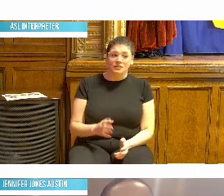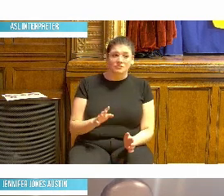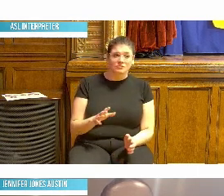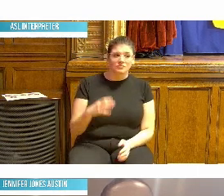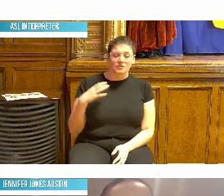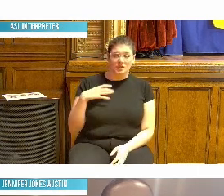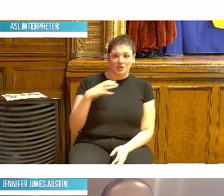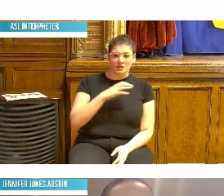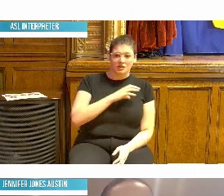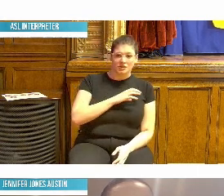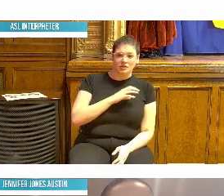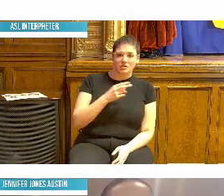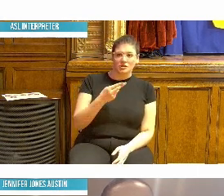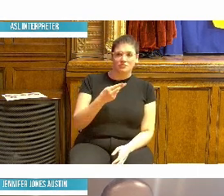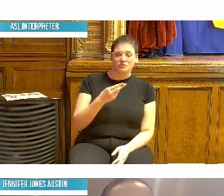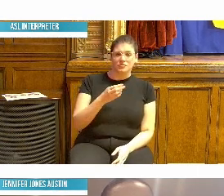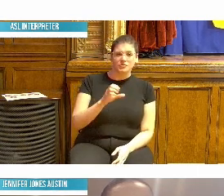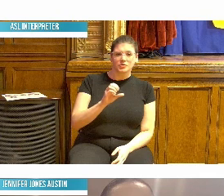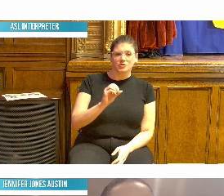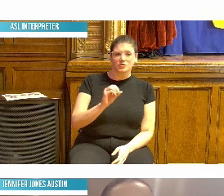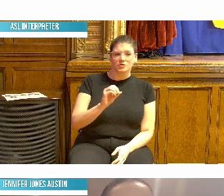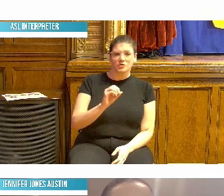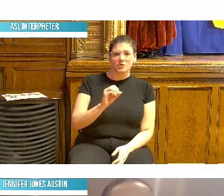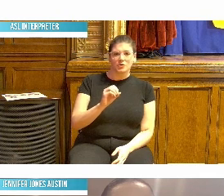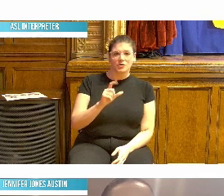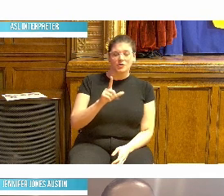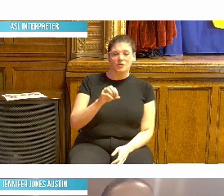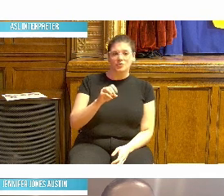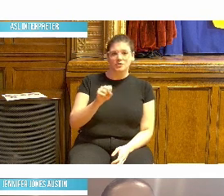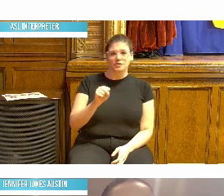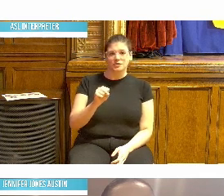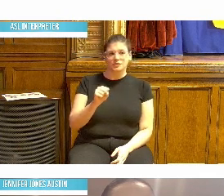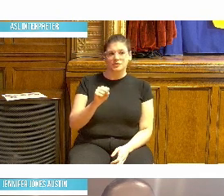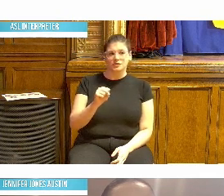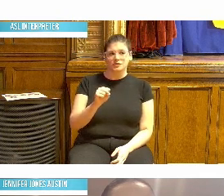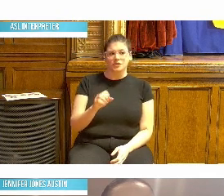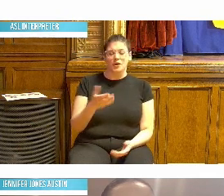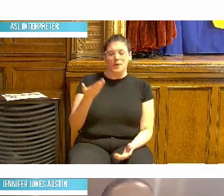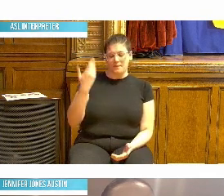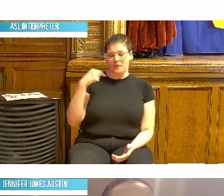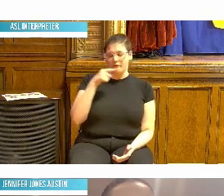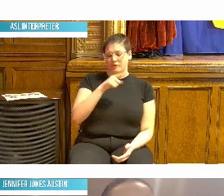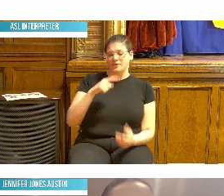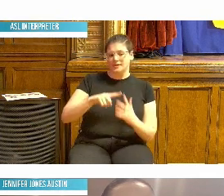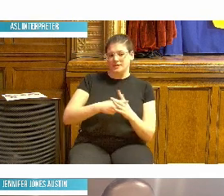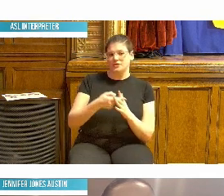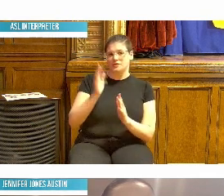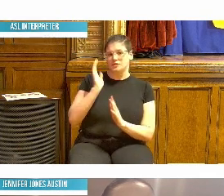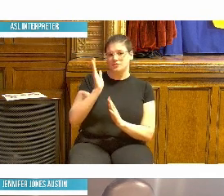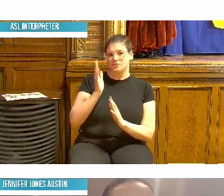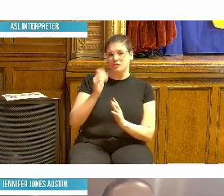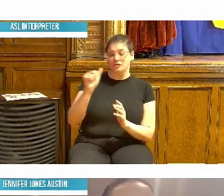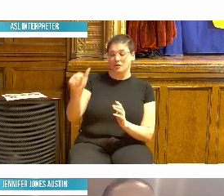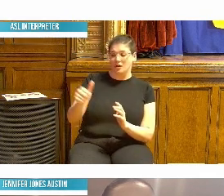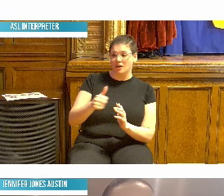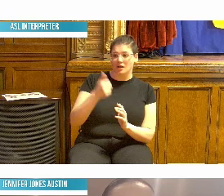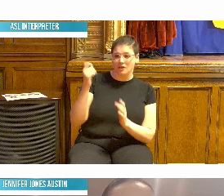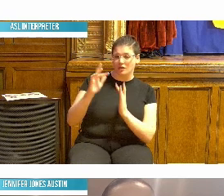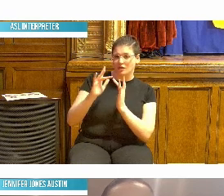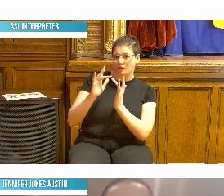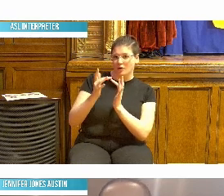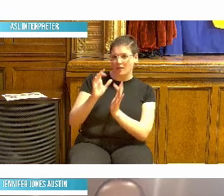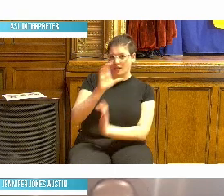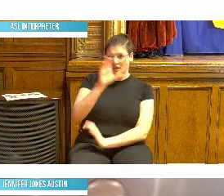Commissioner Hogs? Just wanted to, before Commissioner Hogs goes, are there any other commissioners online that wanted